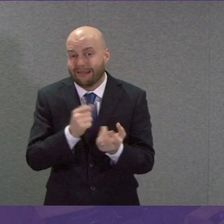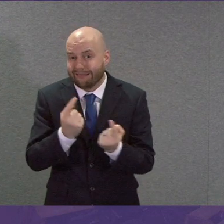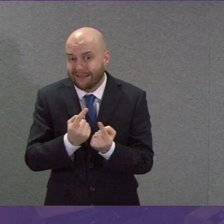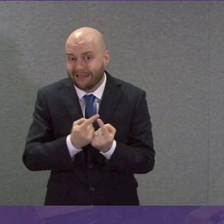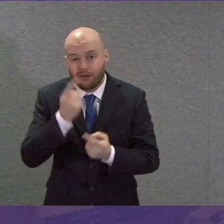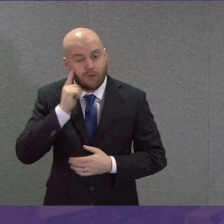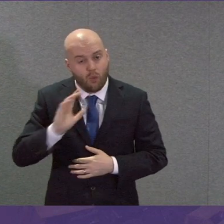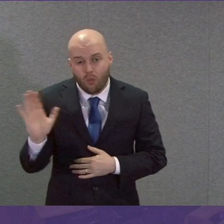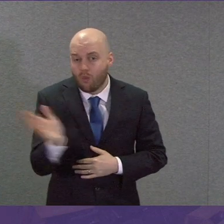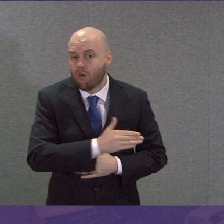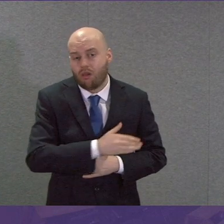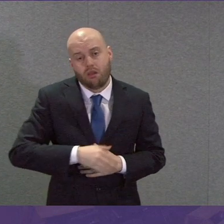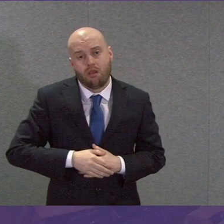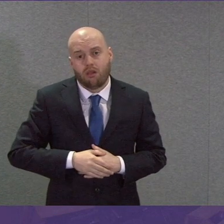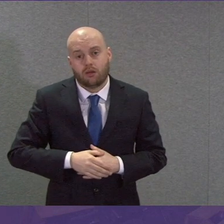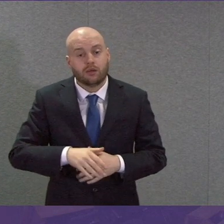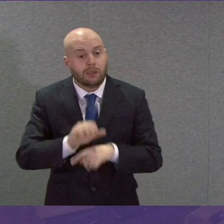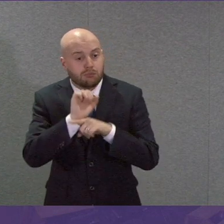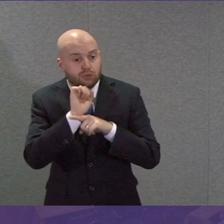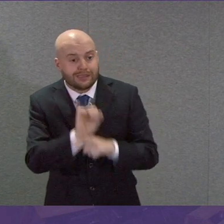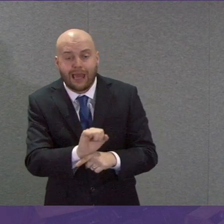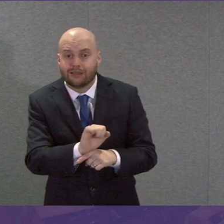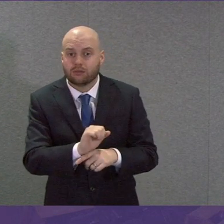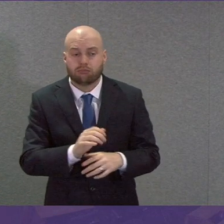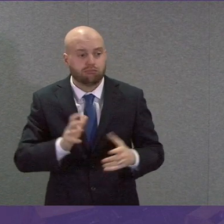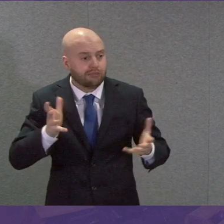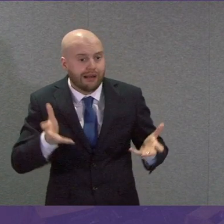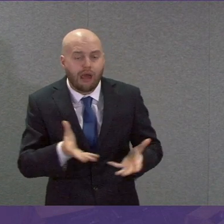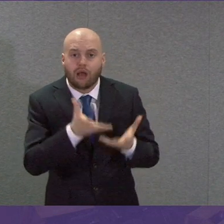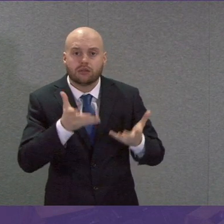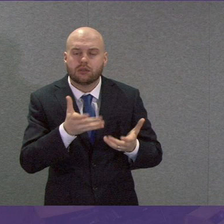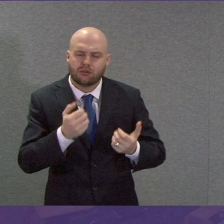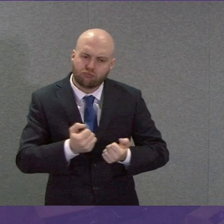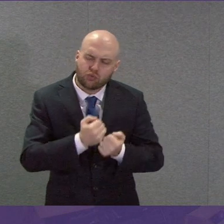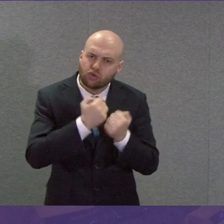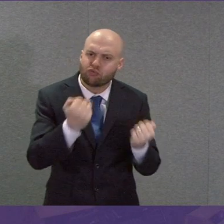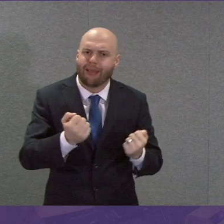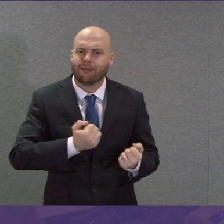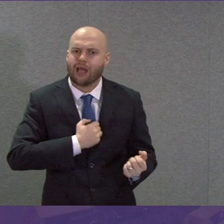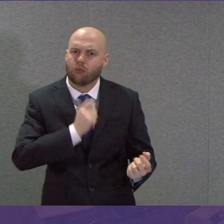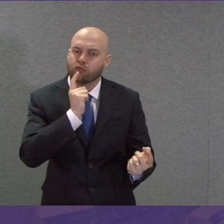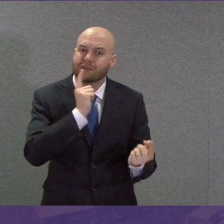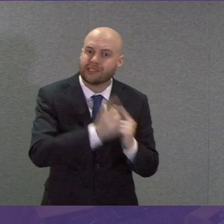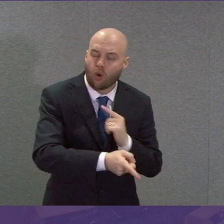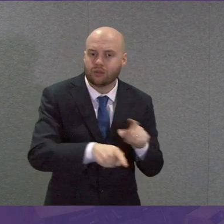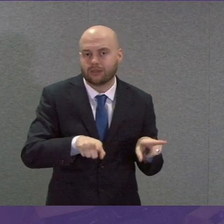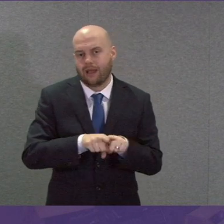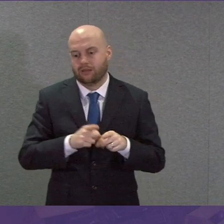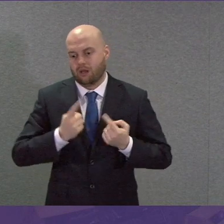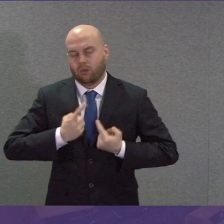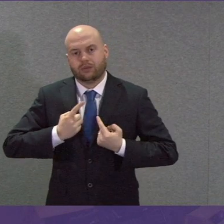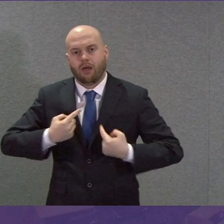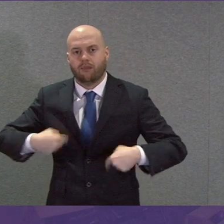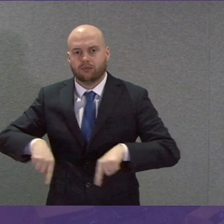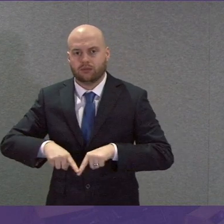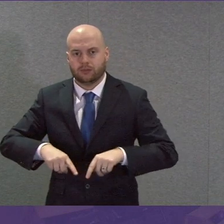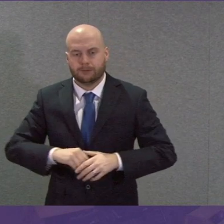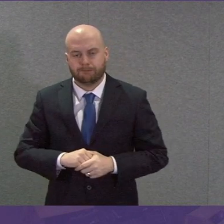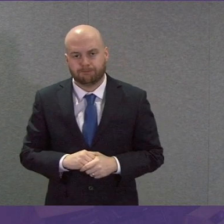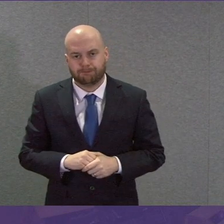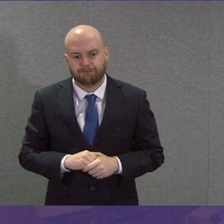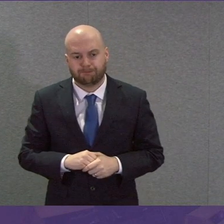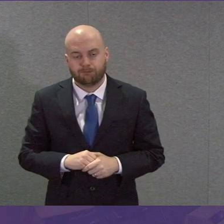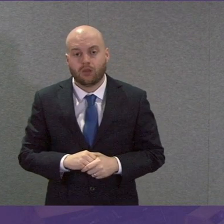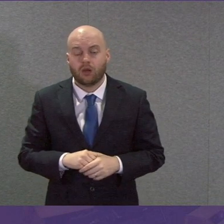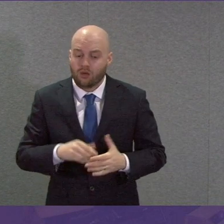action to protect, to enhance, and to strengthen not just our response, but ourselves. As part of this effort, I look forward to